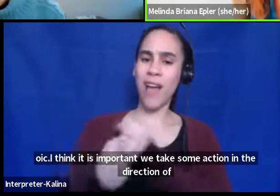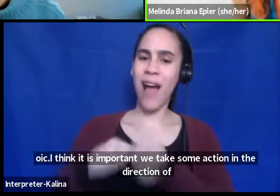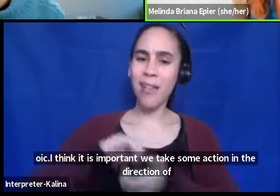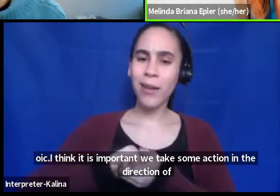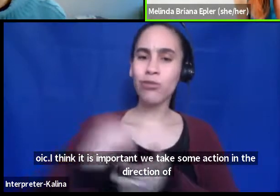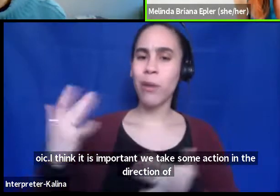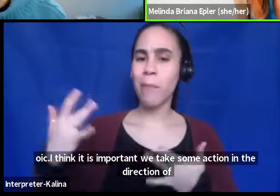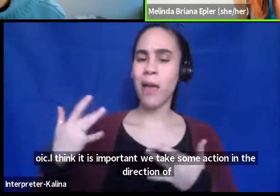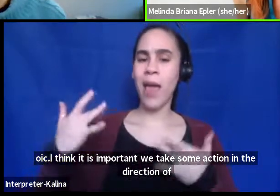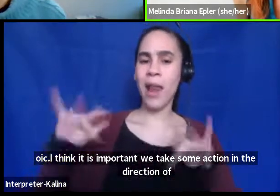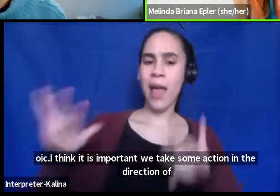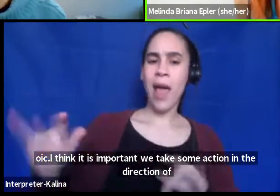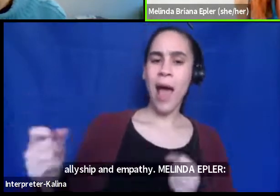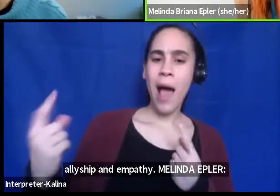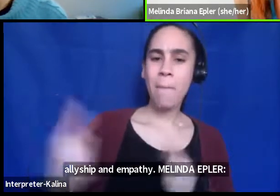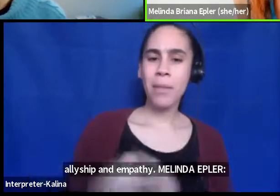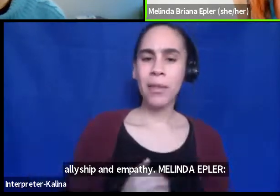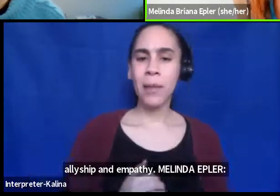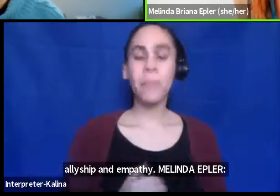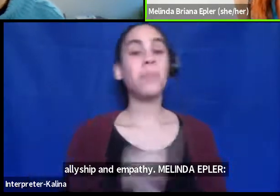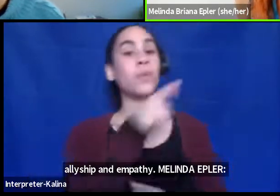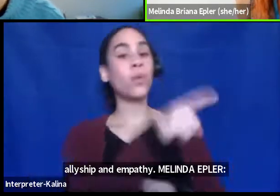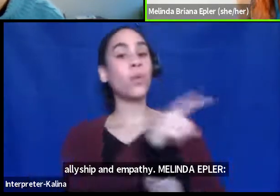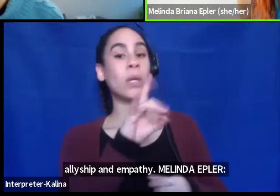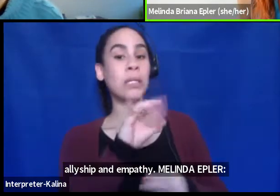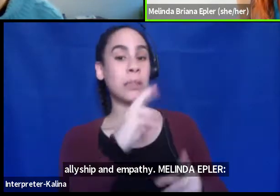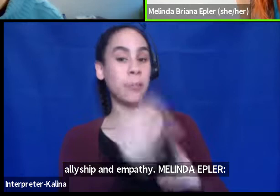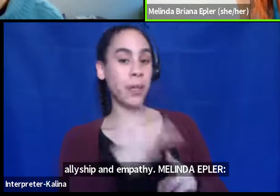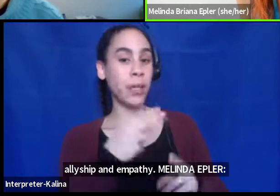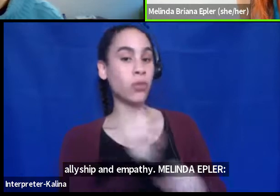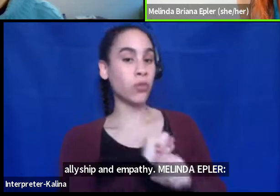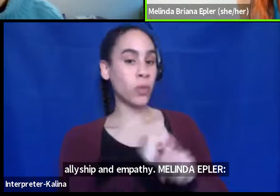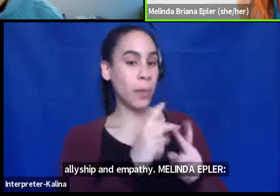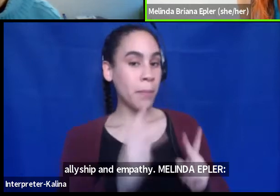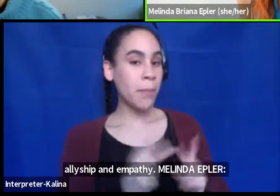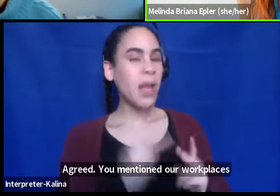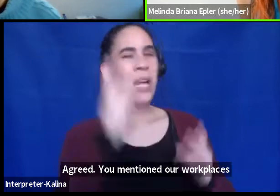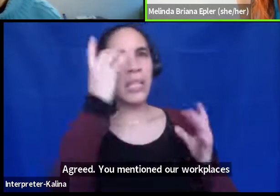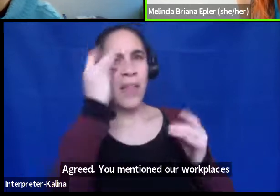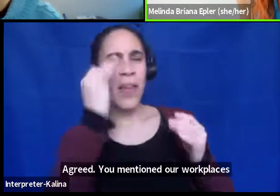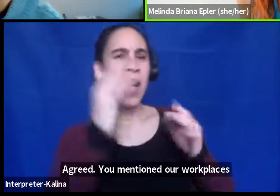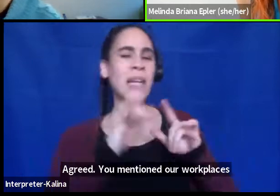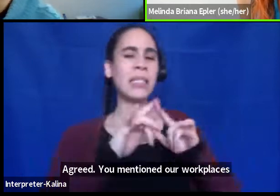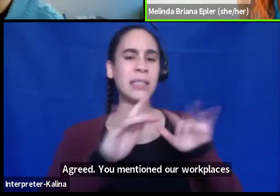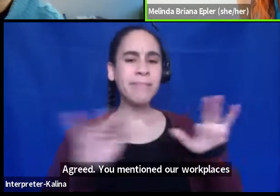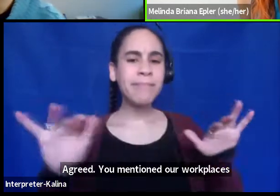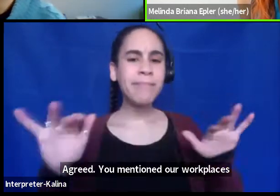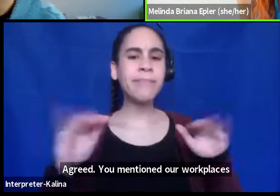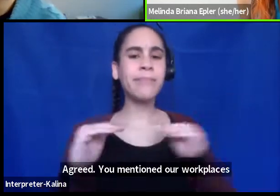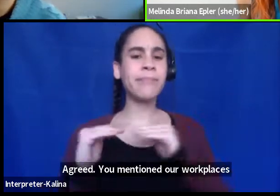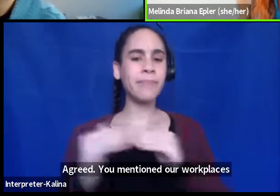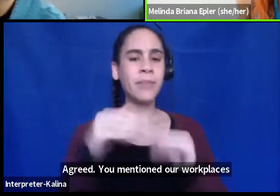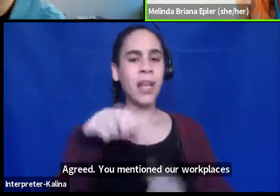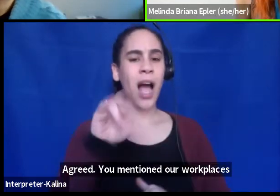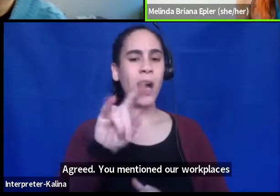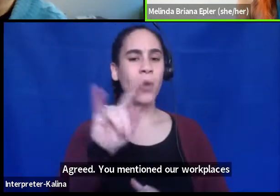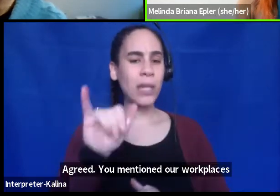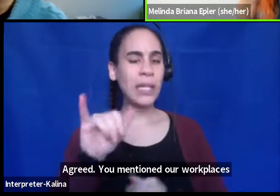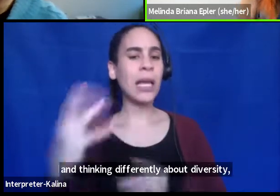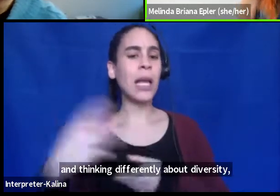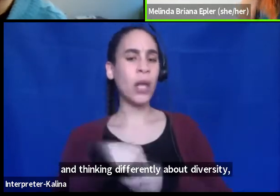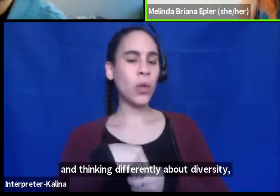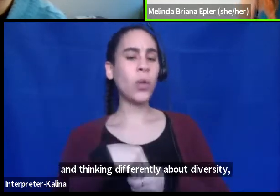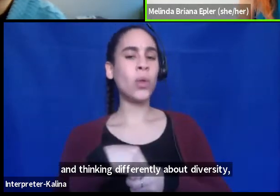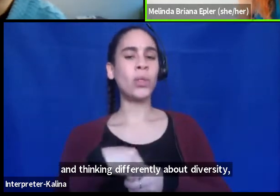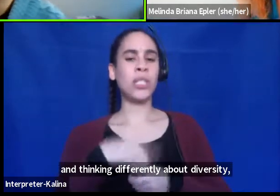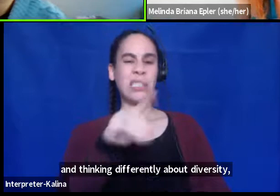you mentioned our workplaces and thinking differently about diversity, equity, and inclusion, and the work we do inside our